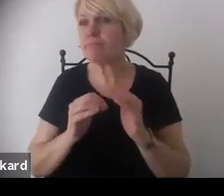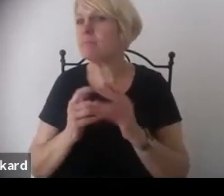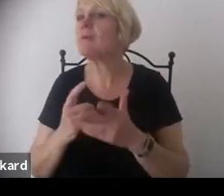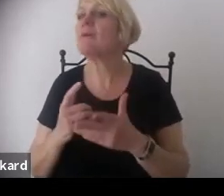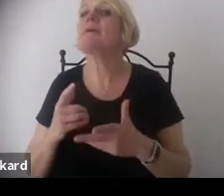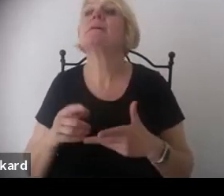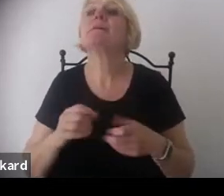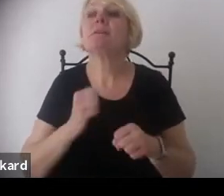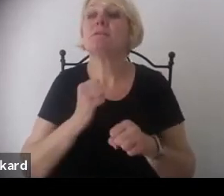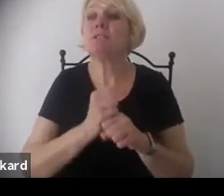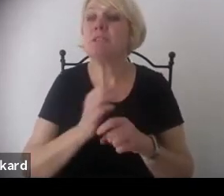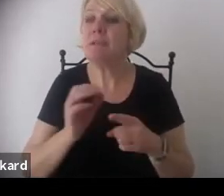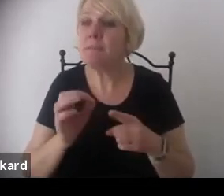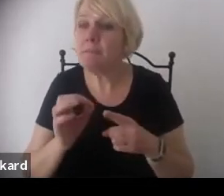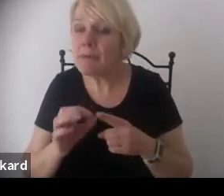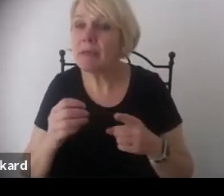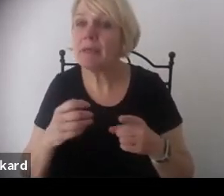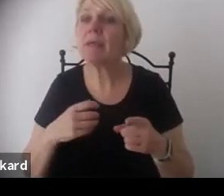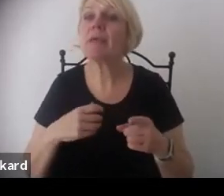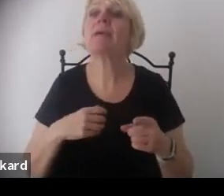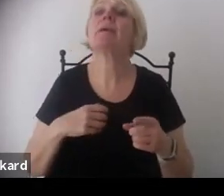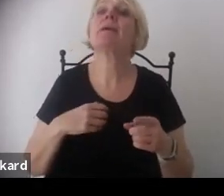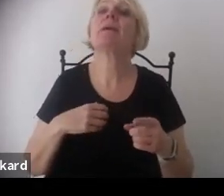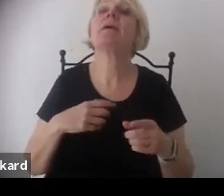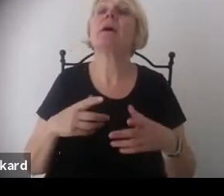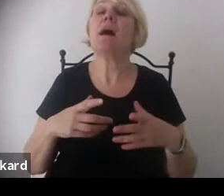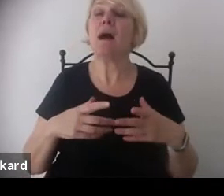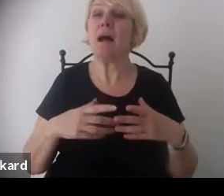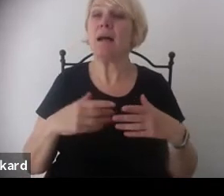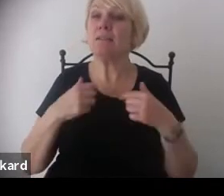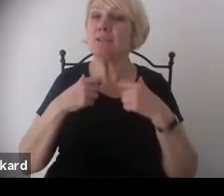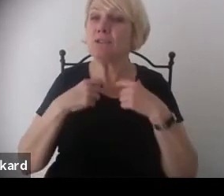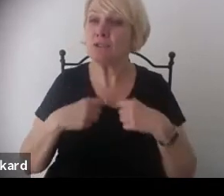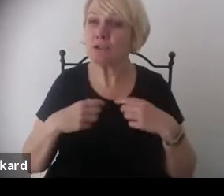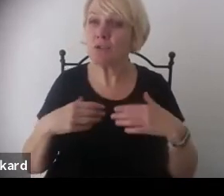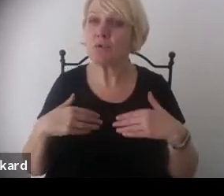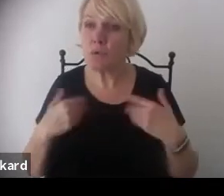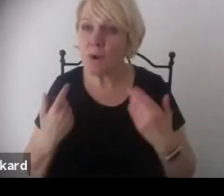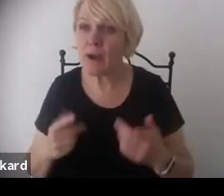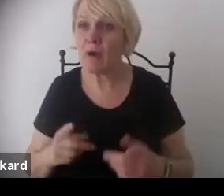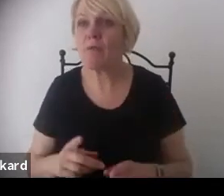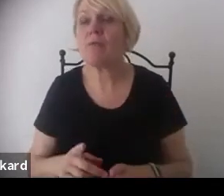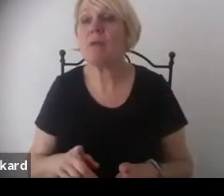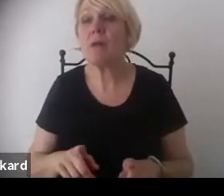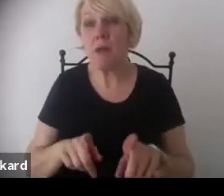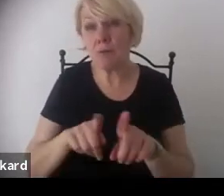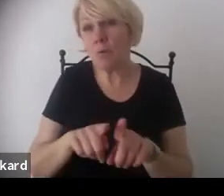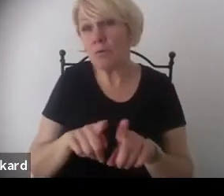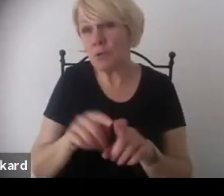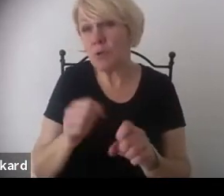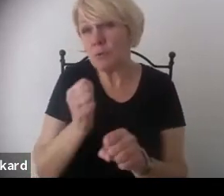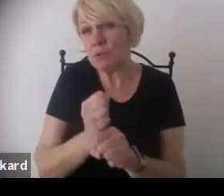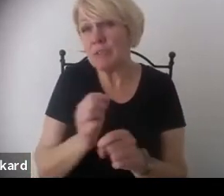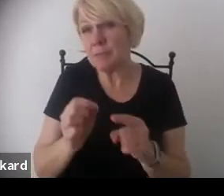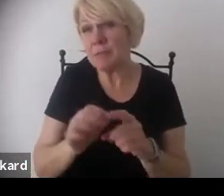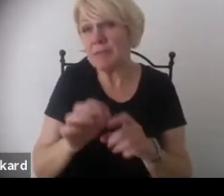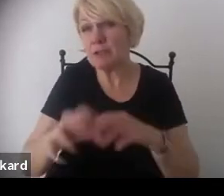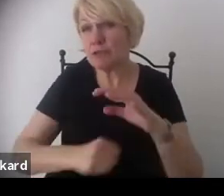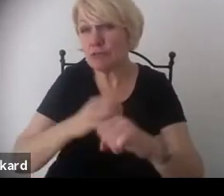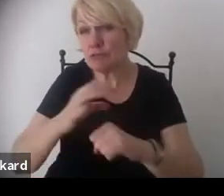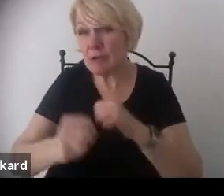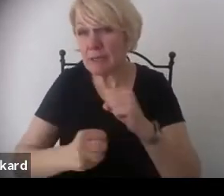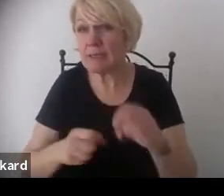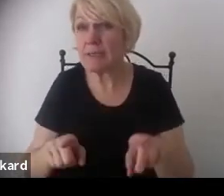comment there on the chat that GPs are struggling also in terms of referrals. So I guess it's looking at how we can help within the